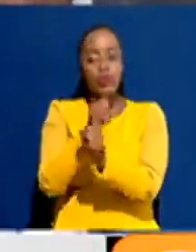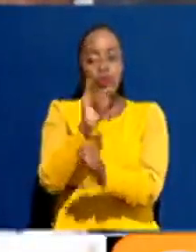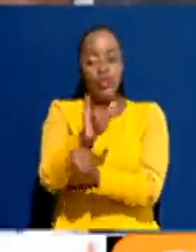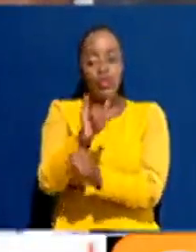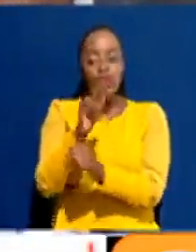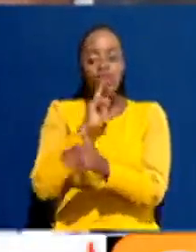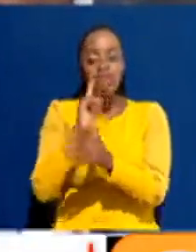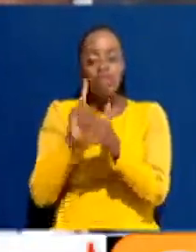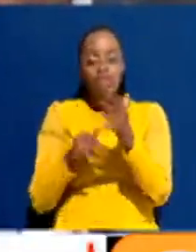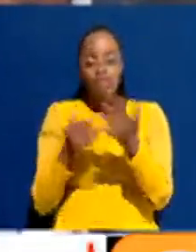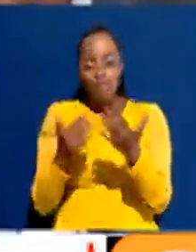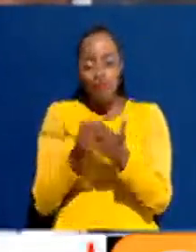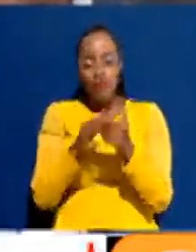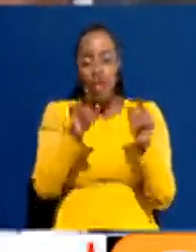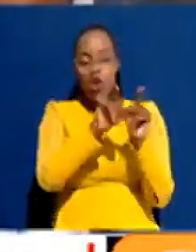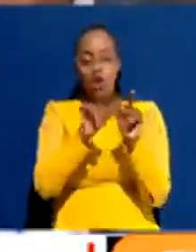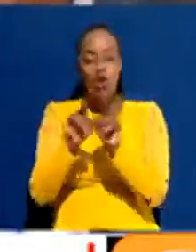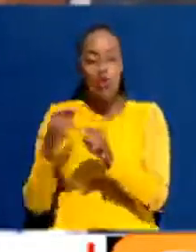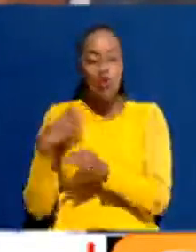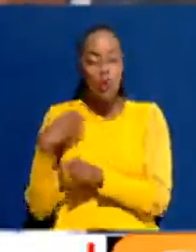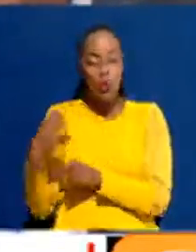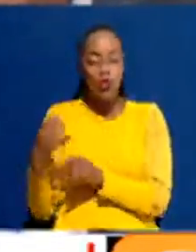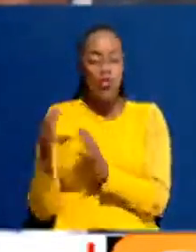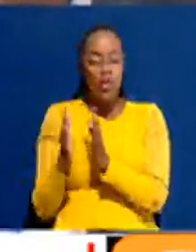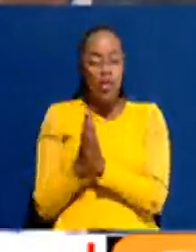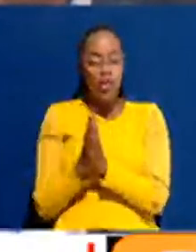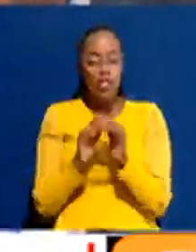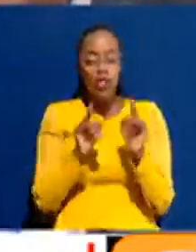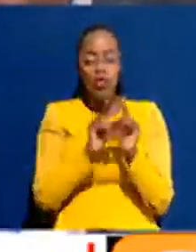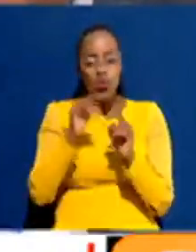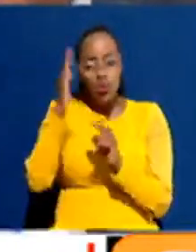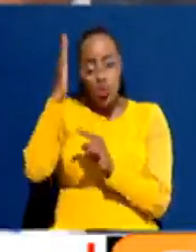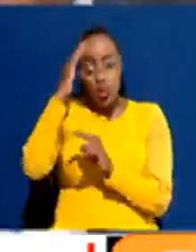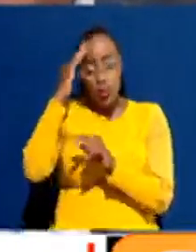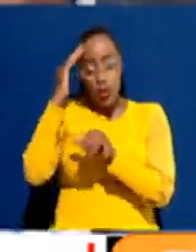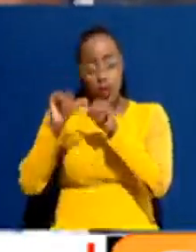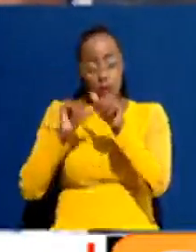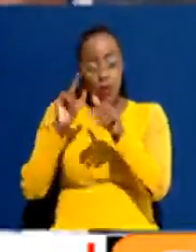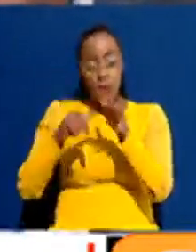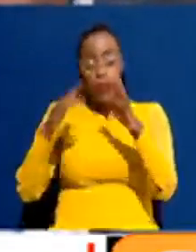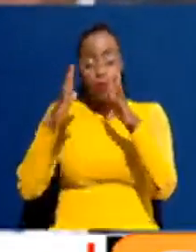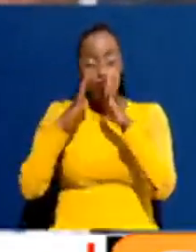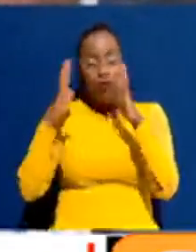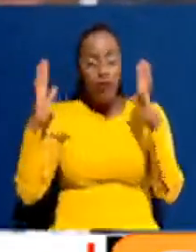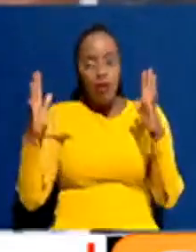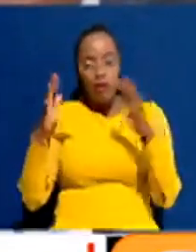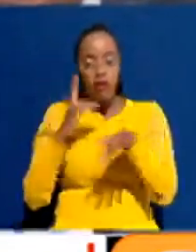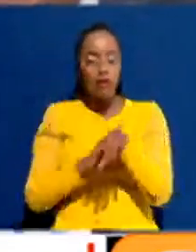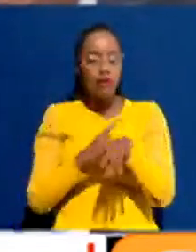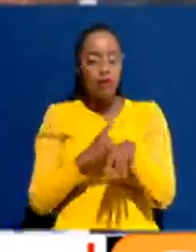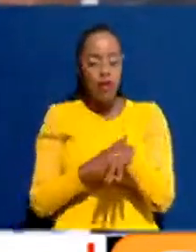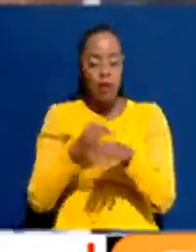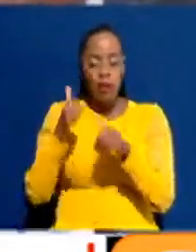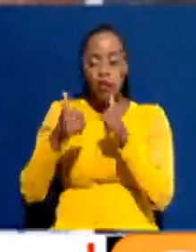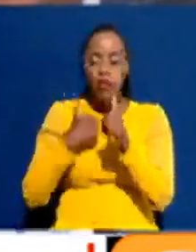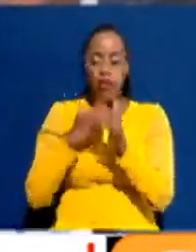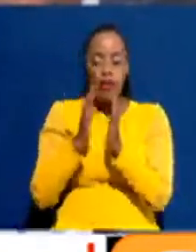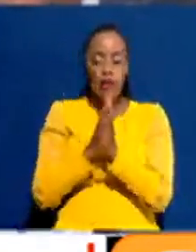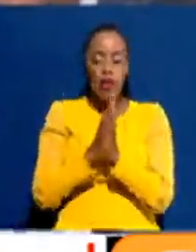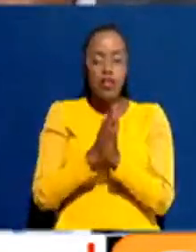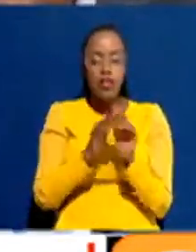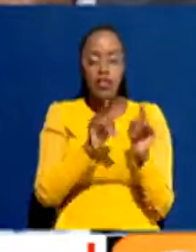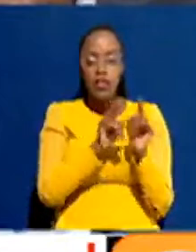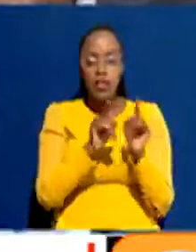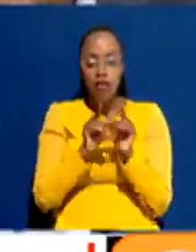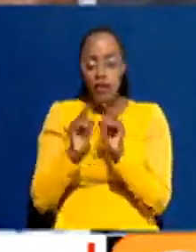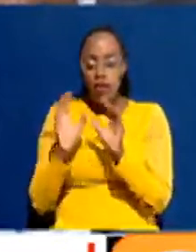that the Commonwealth, which reminds them of their great times as an imperial